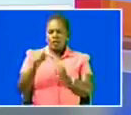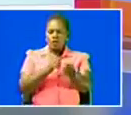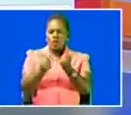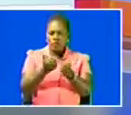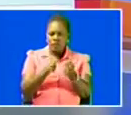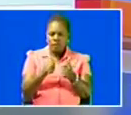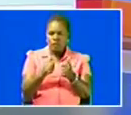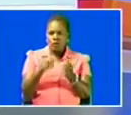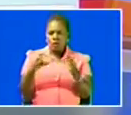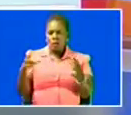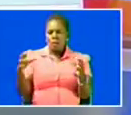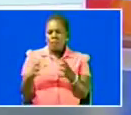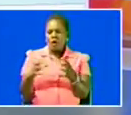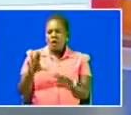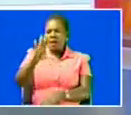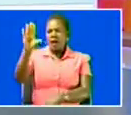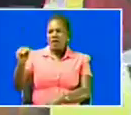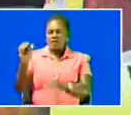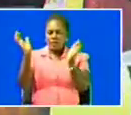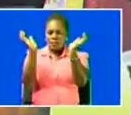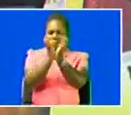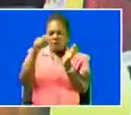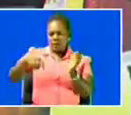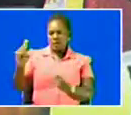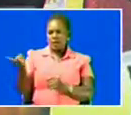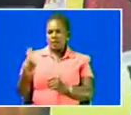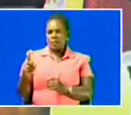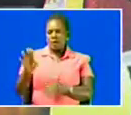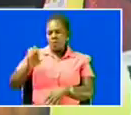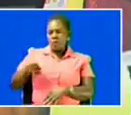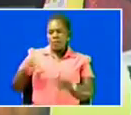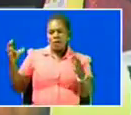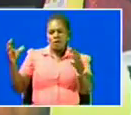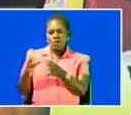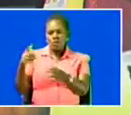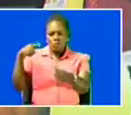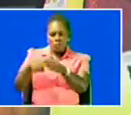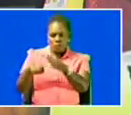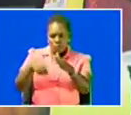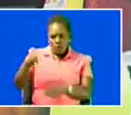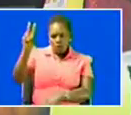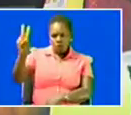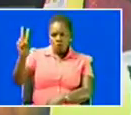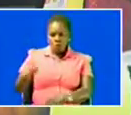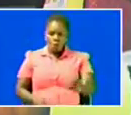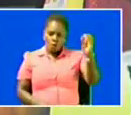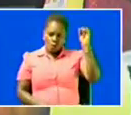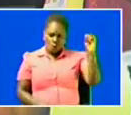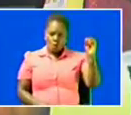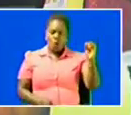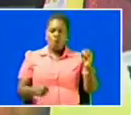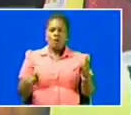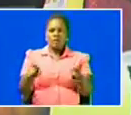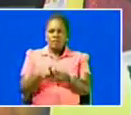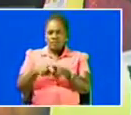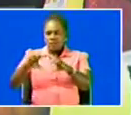ya mashindano ya Floorball ya Afrika yaliyoandaliwa ugani Kasarani, Nairobi. Timu ya kina dada ililaza Burkina Faso mabao mawili bila jibu. Kwenye matuta